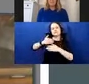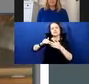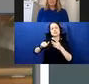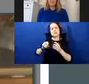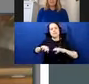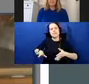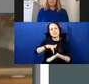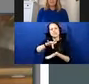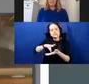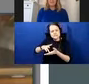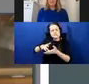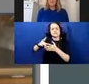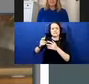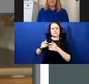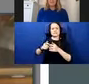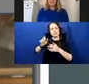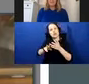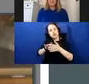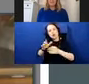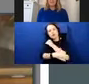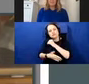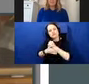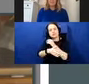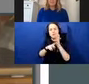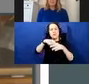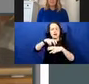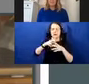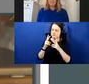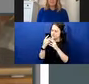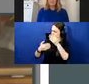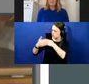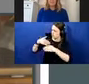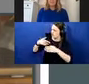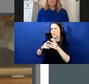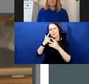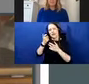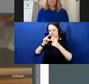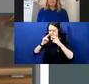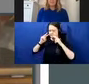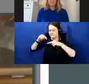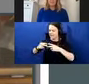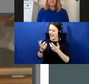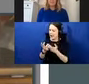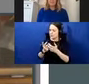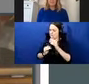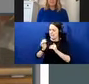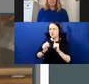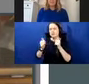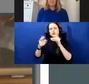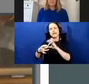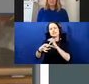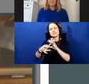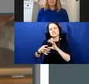in a way that can build good relations and foster reconciliation. Unfortunately, the